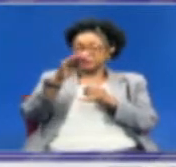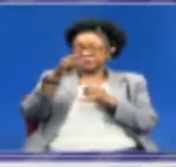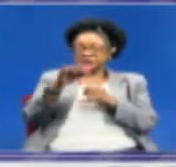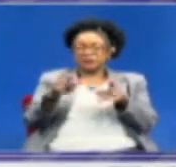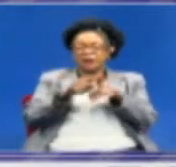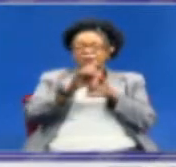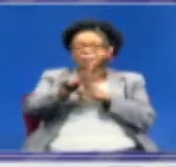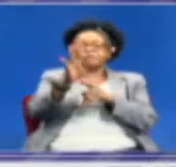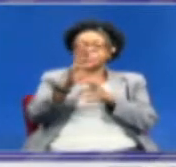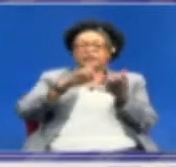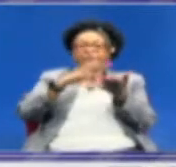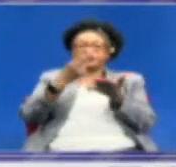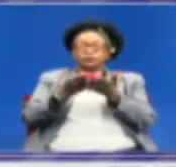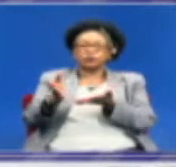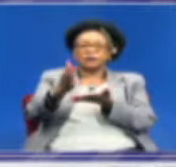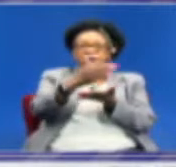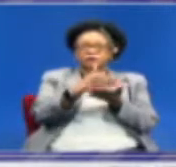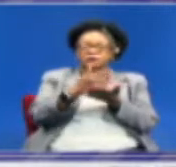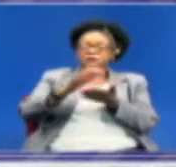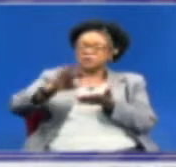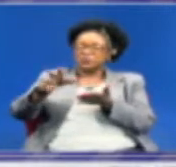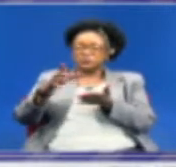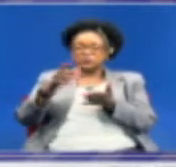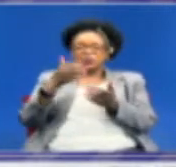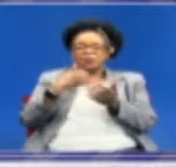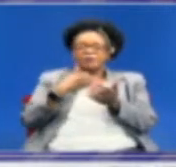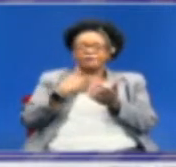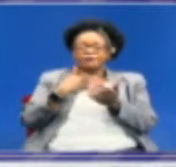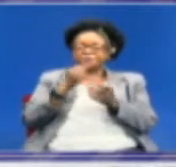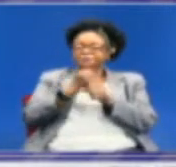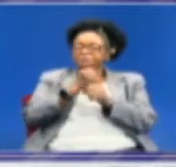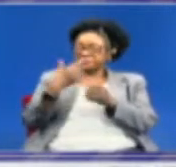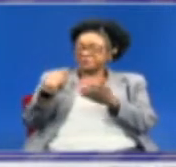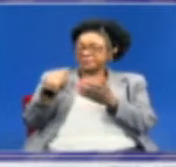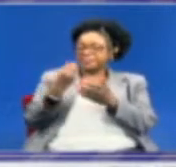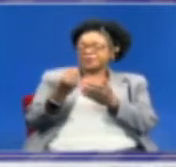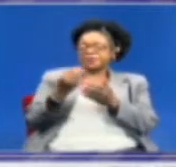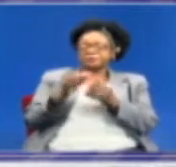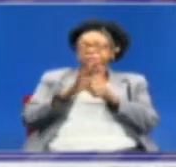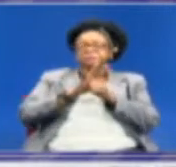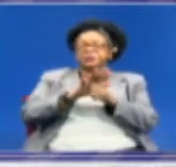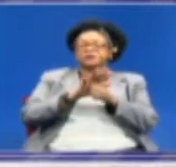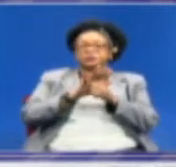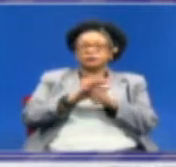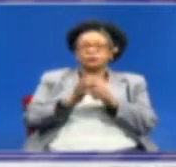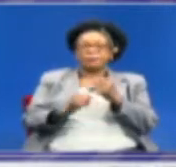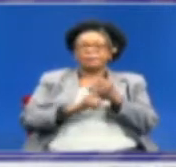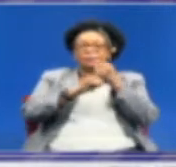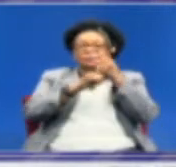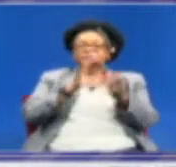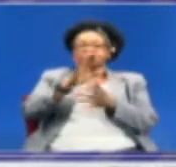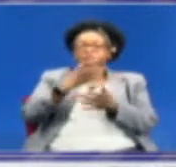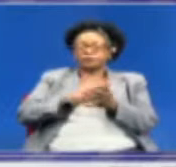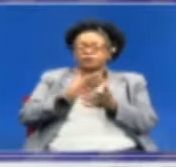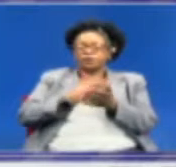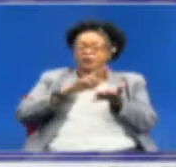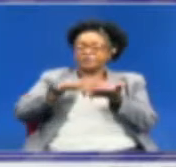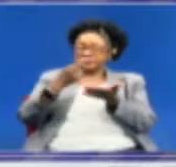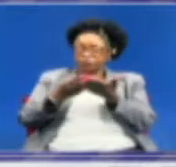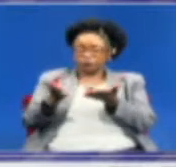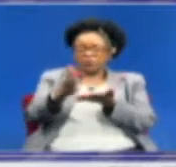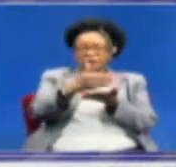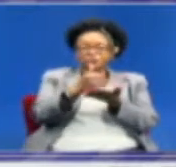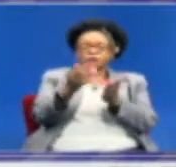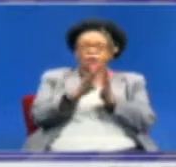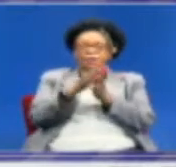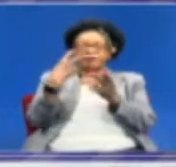boost revenue collection. Counties have in the recent past been under pressure to boost on source revenue collection with a